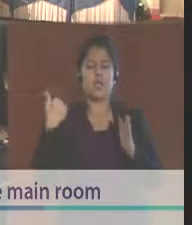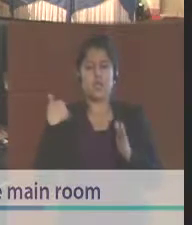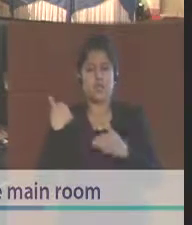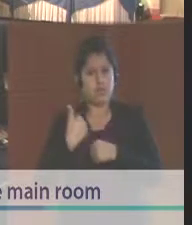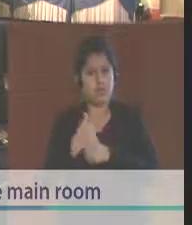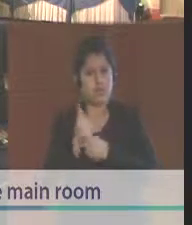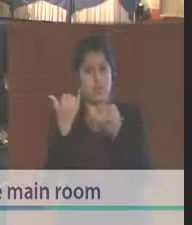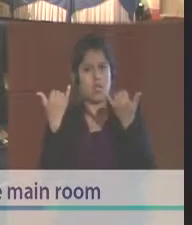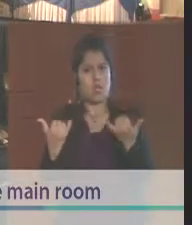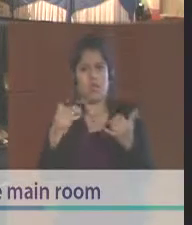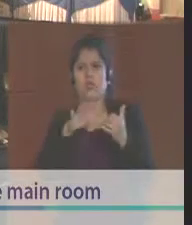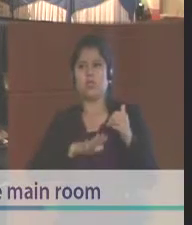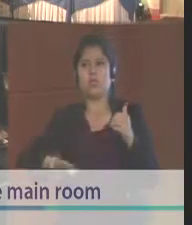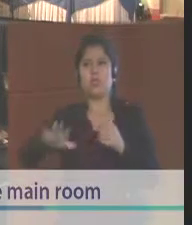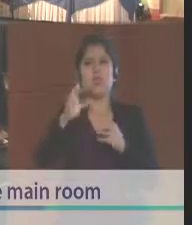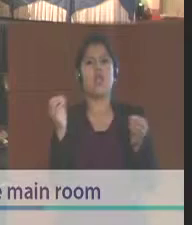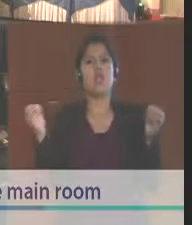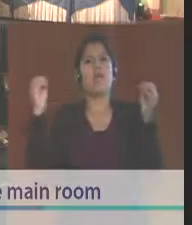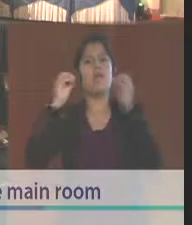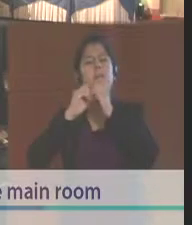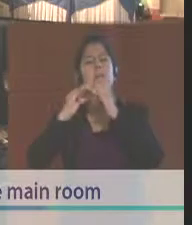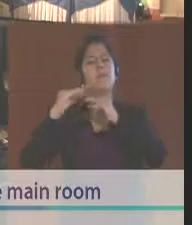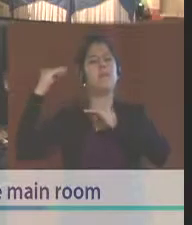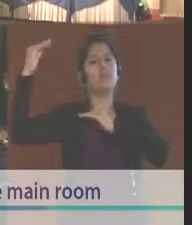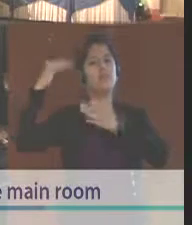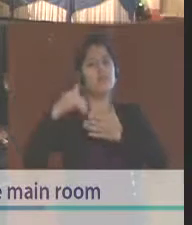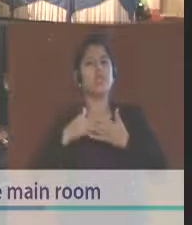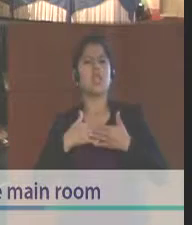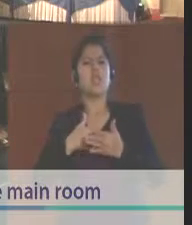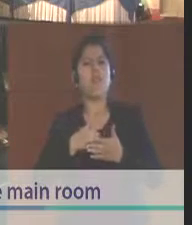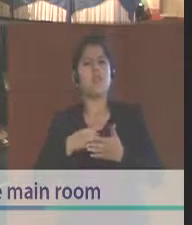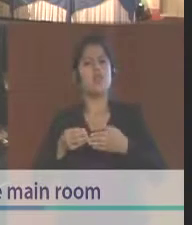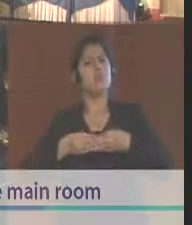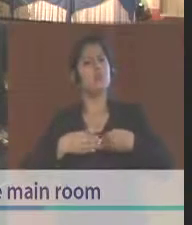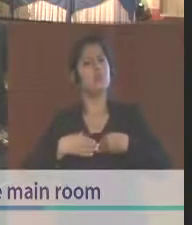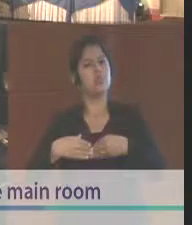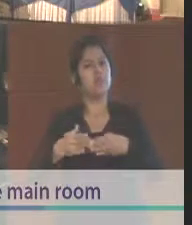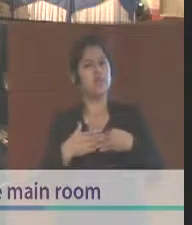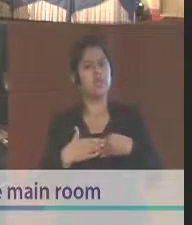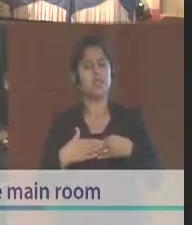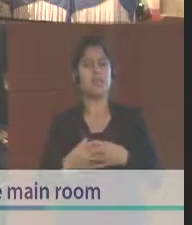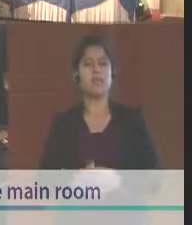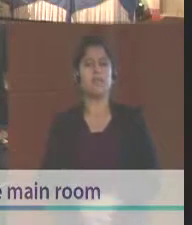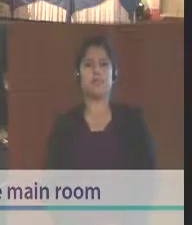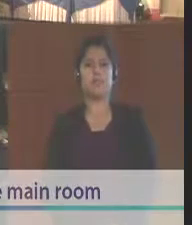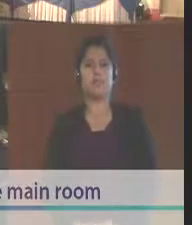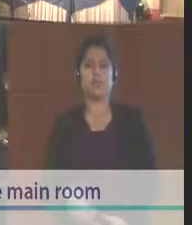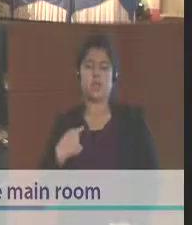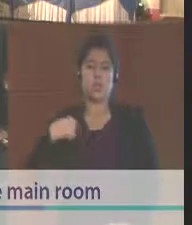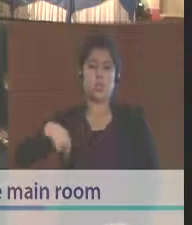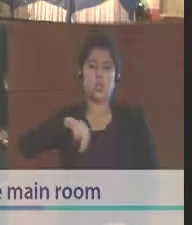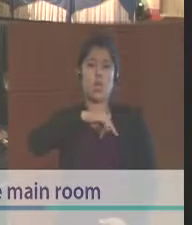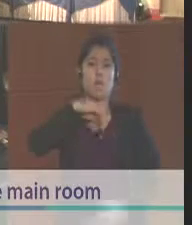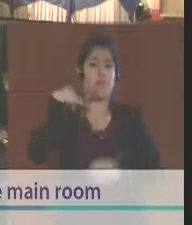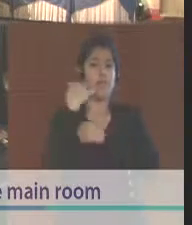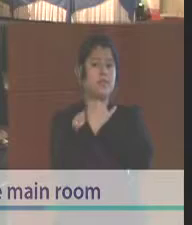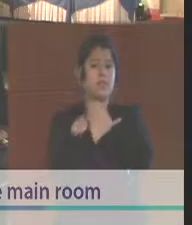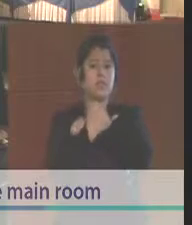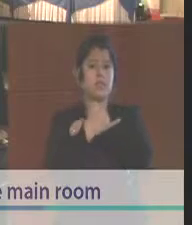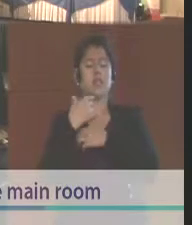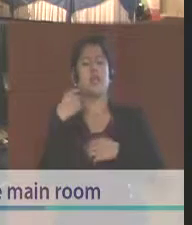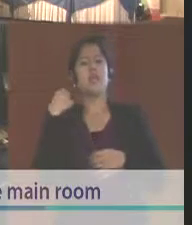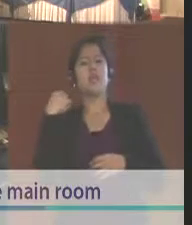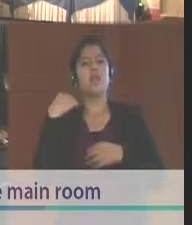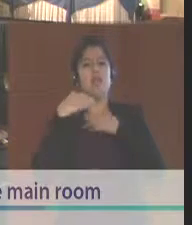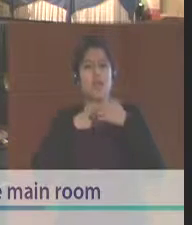extreme poverty and who are living precariously in zones of the highest level of vulnerability. In